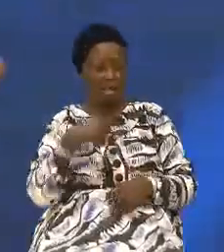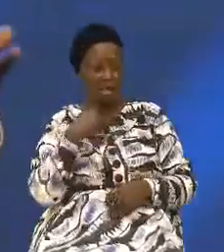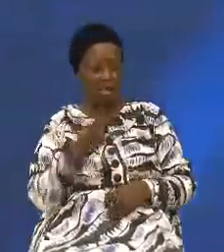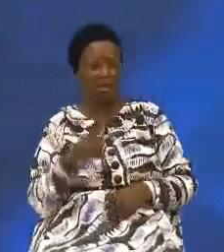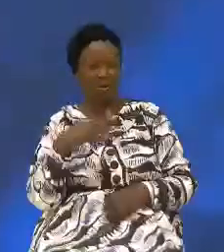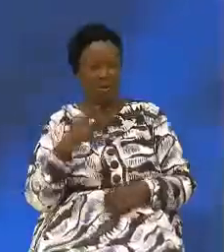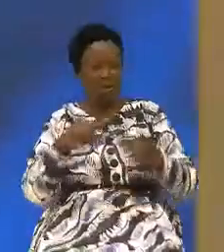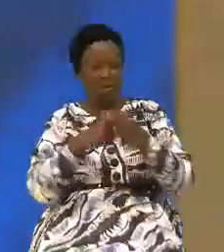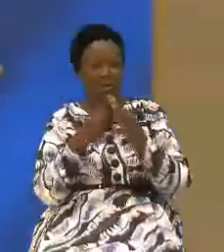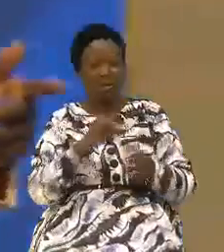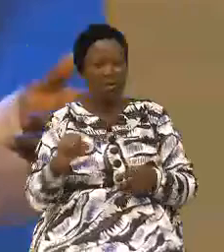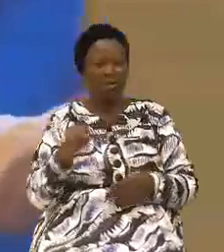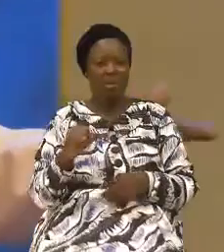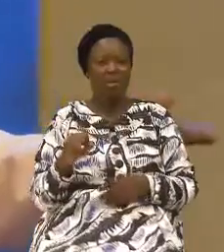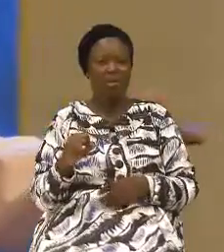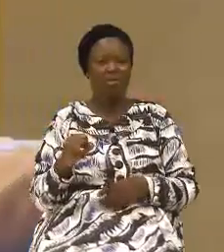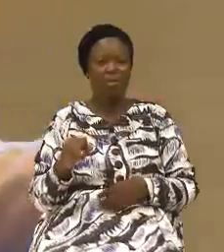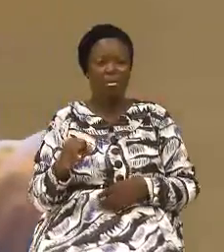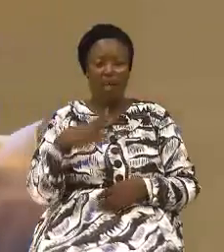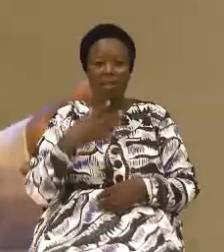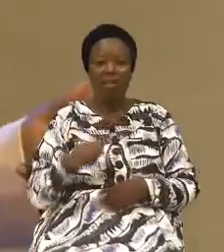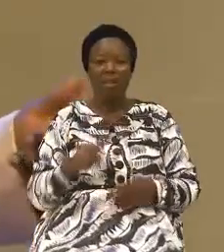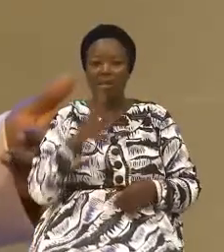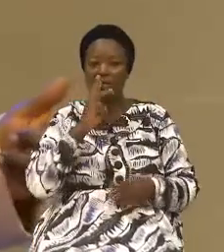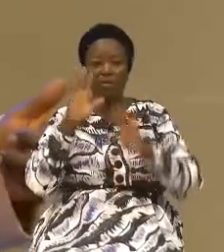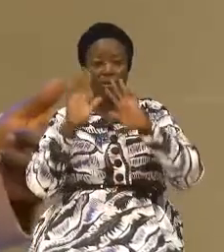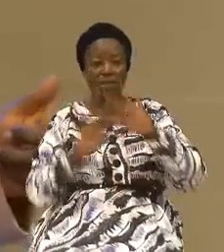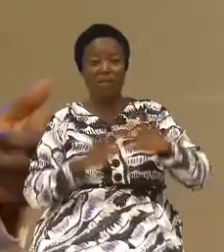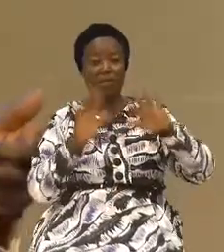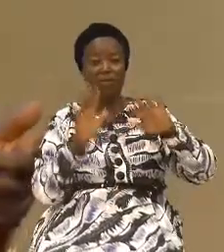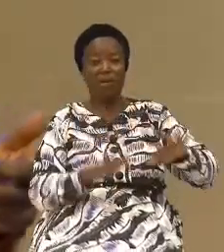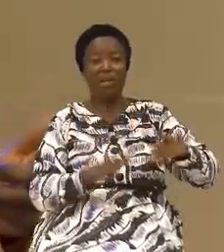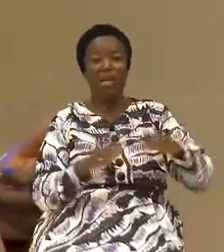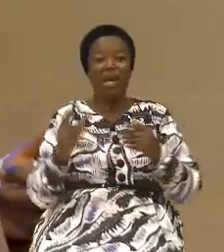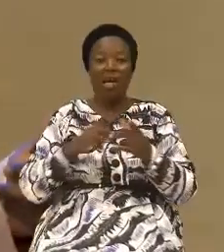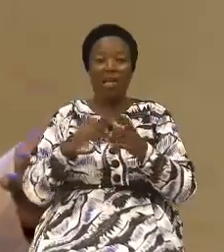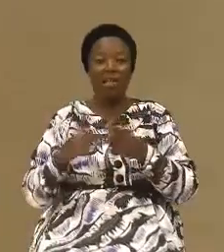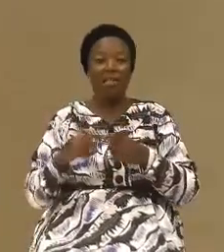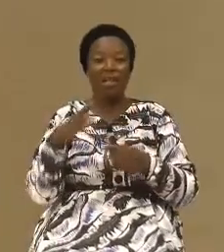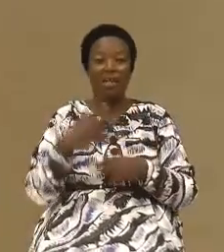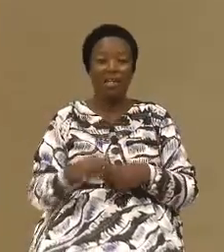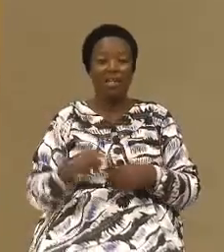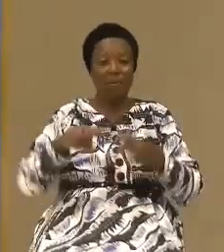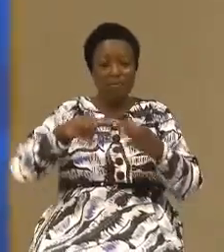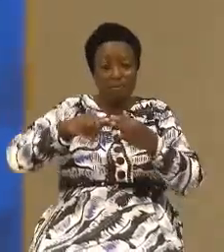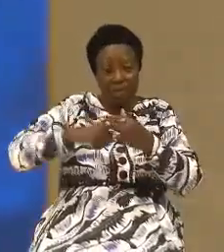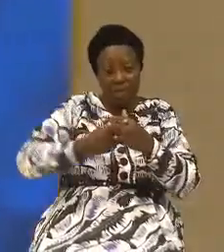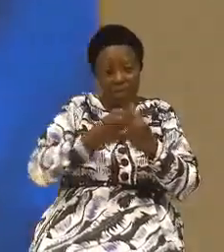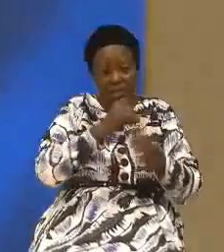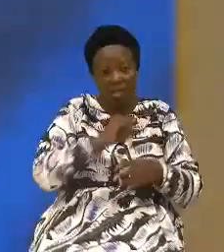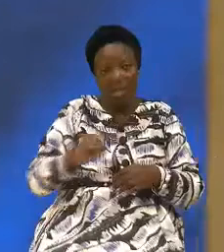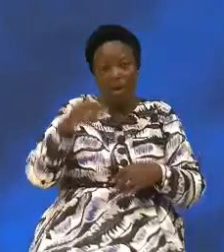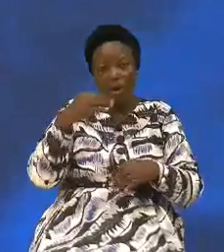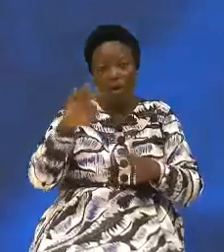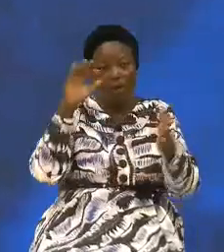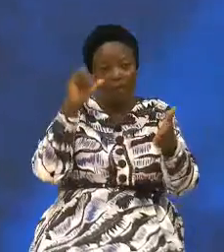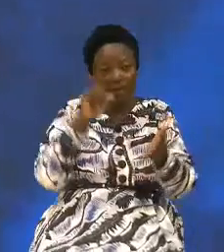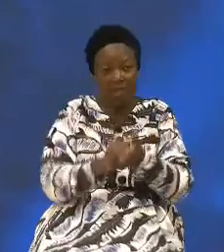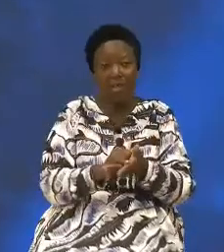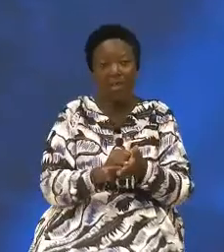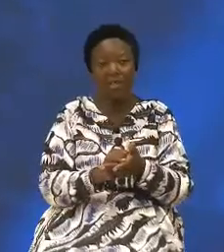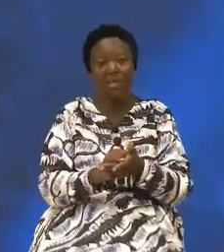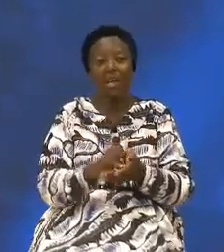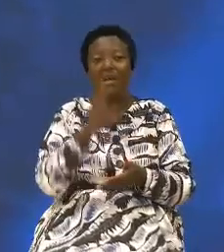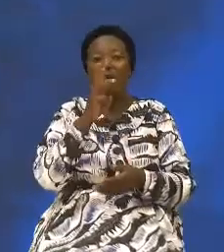Can I tell you the spring? Can I tell you the origin of that